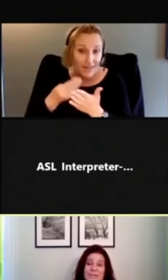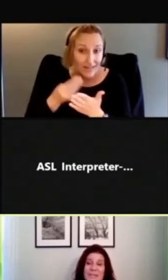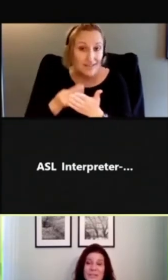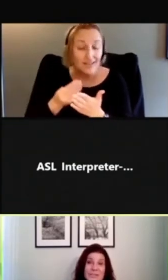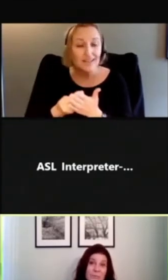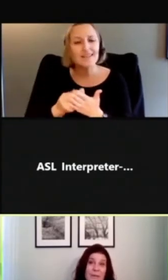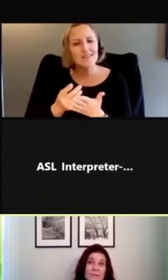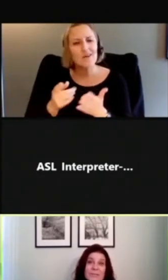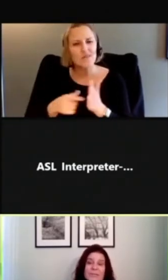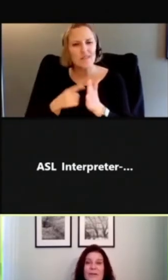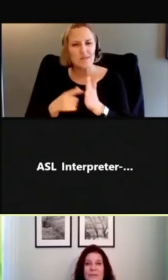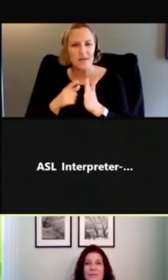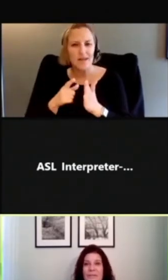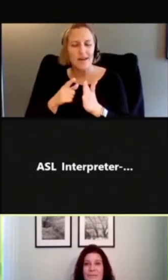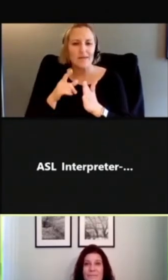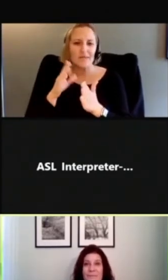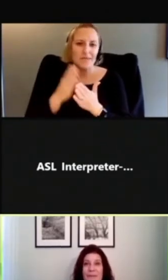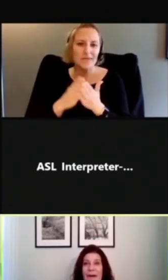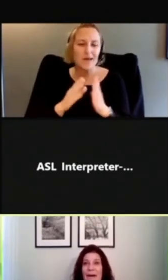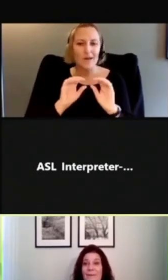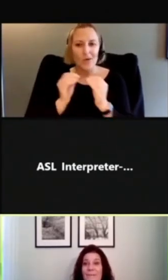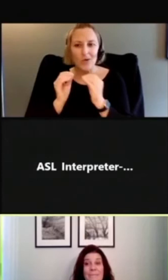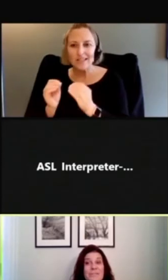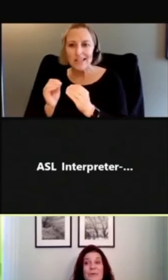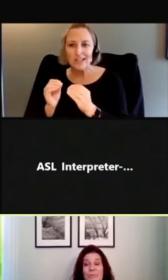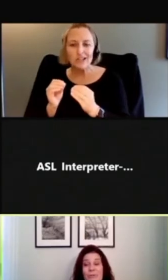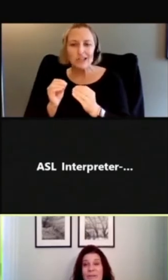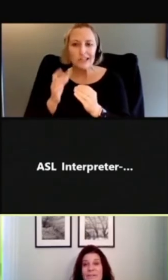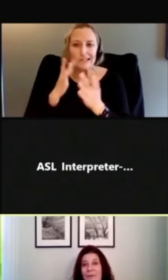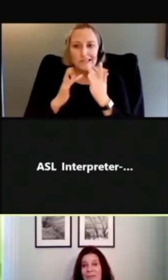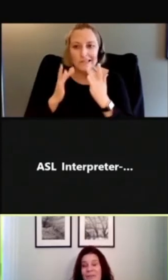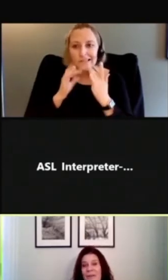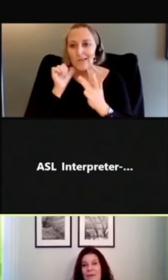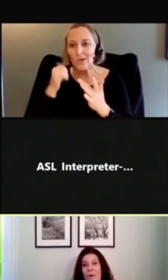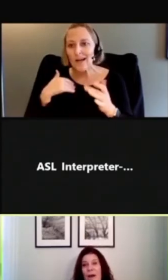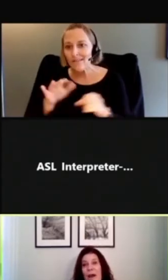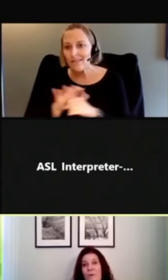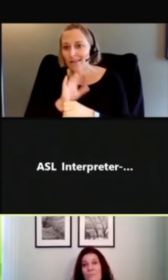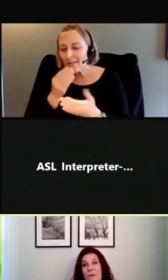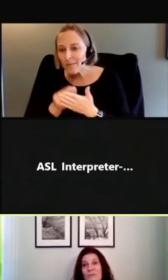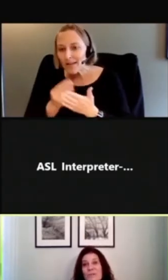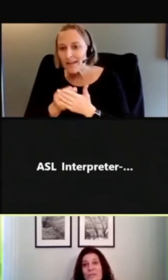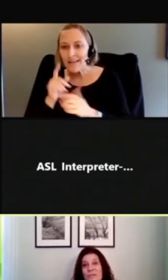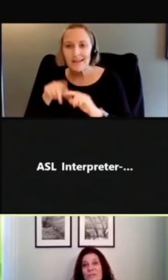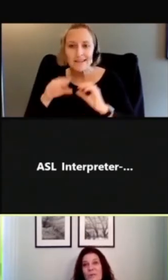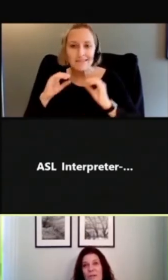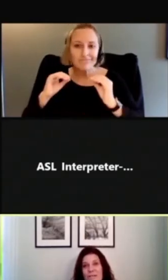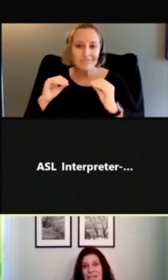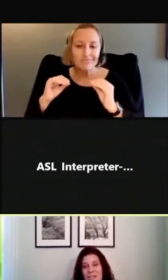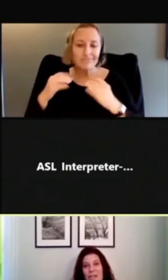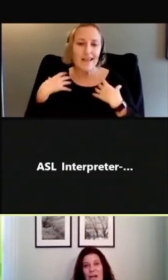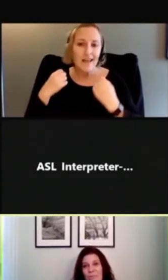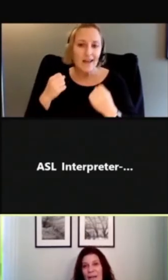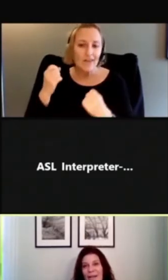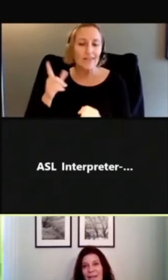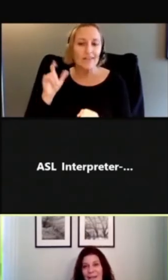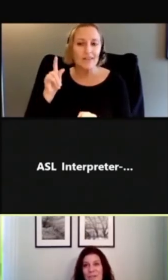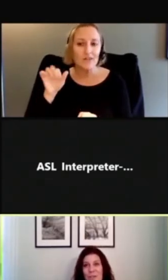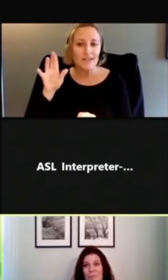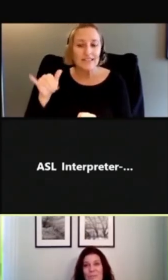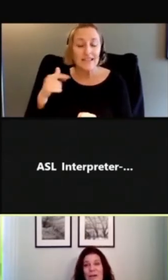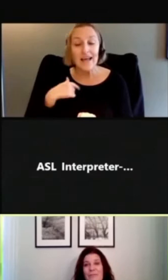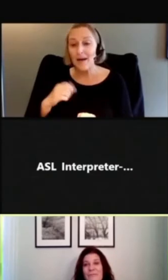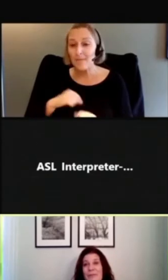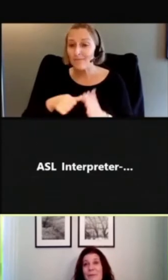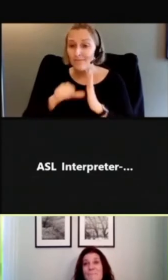cash-strapped organizations to be able to do health literacy. I'm so impressed with how most literacy organizations operate